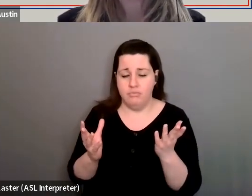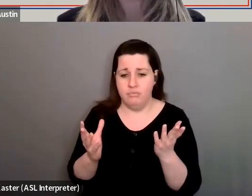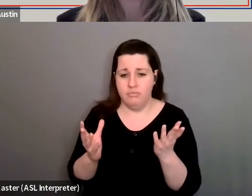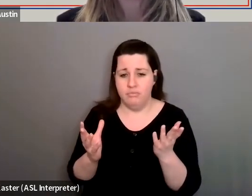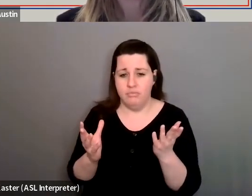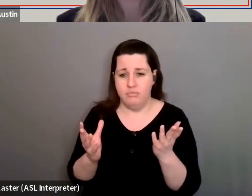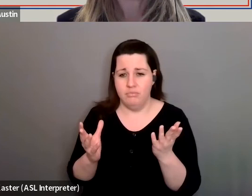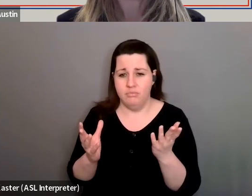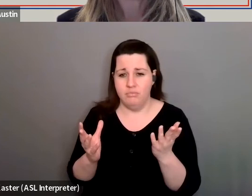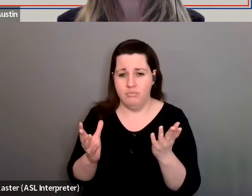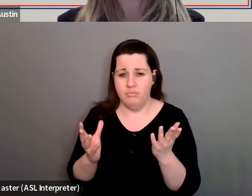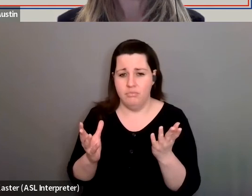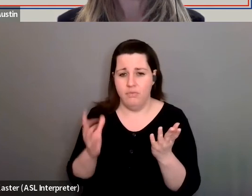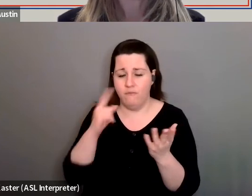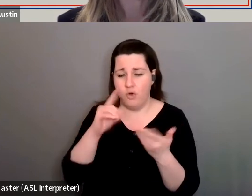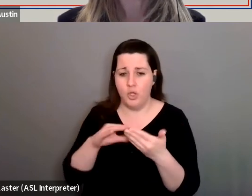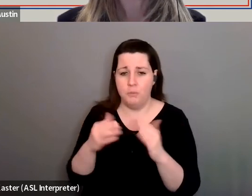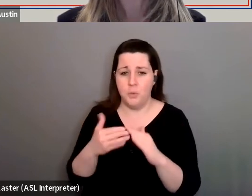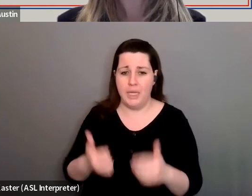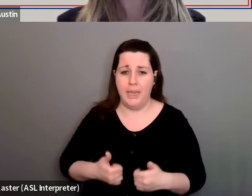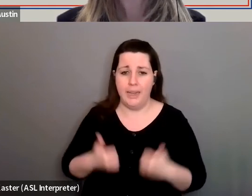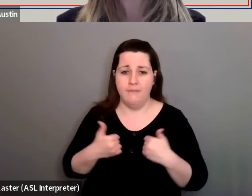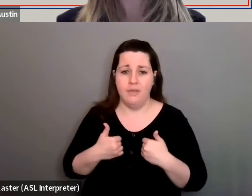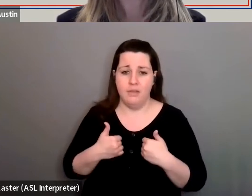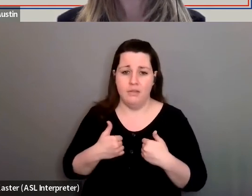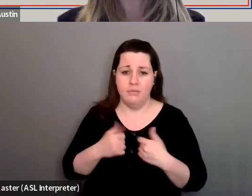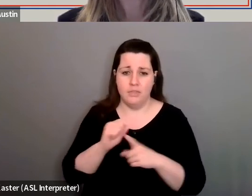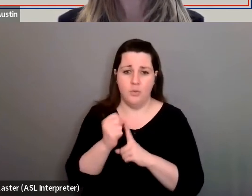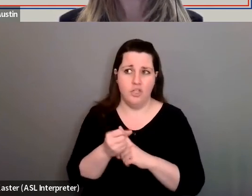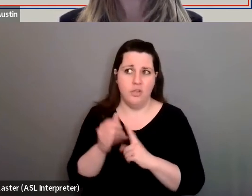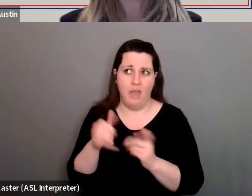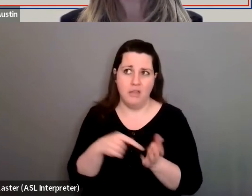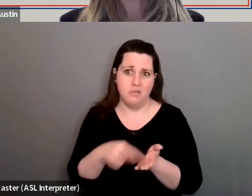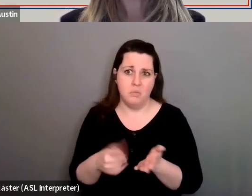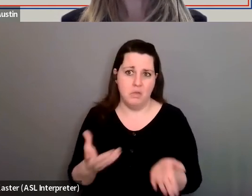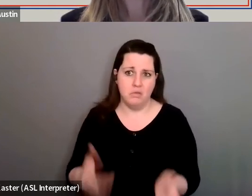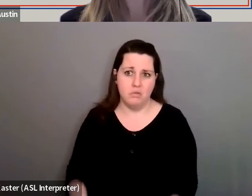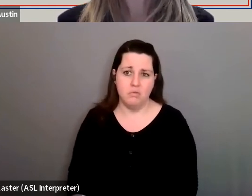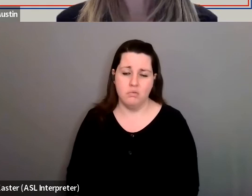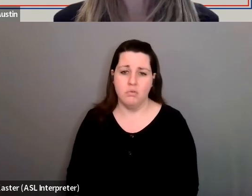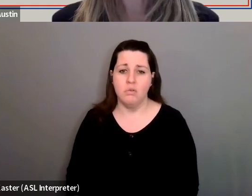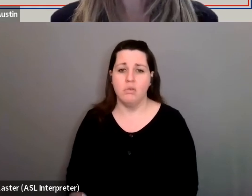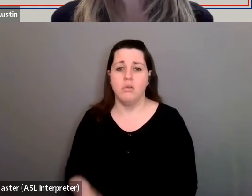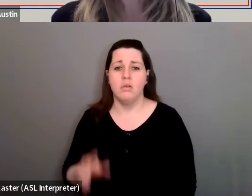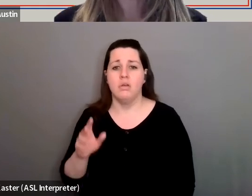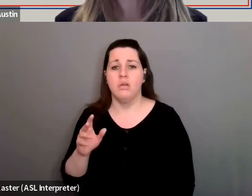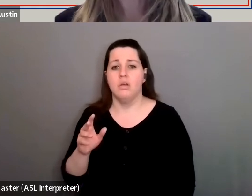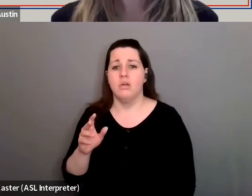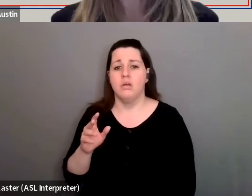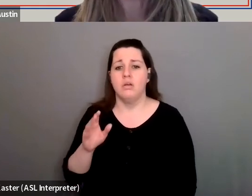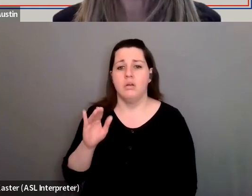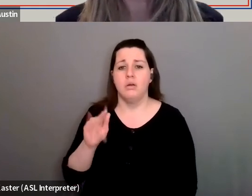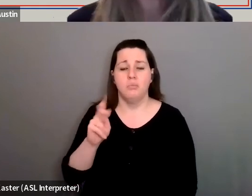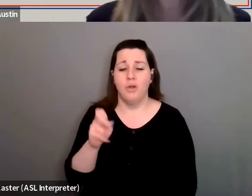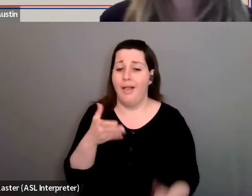community living situation would be considered an expense. I'll let you say that, Brooke, because I'm not allowed